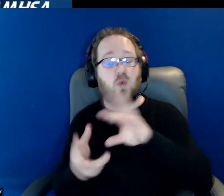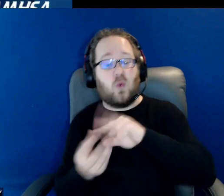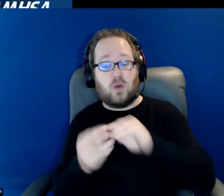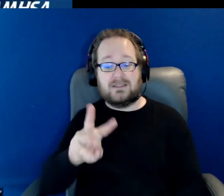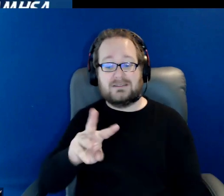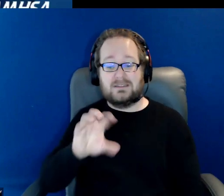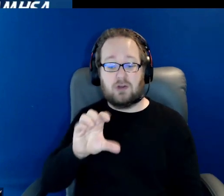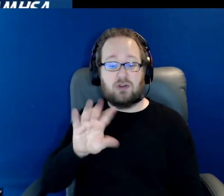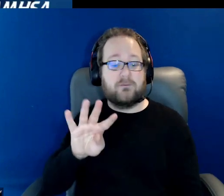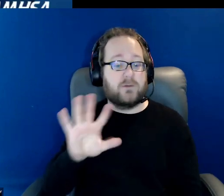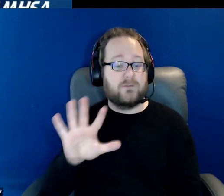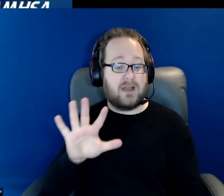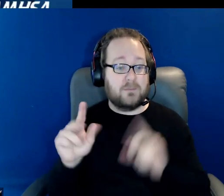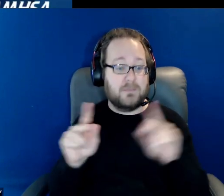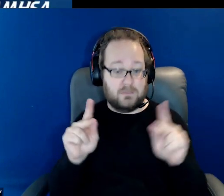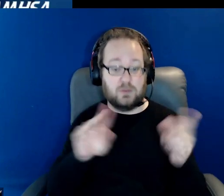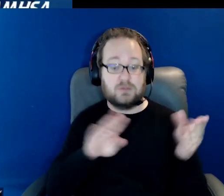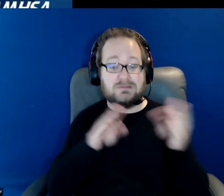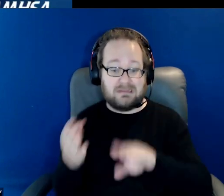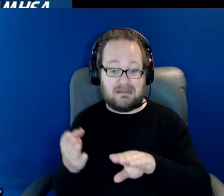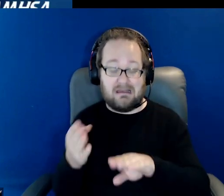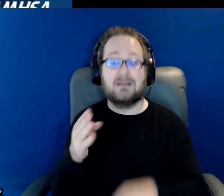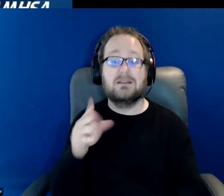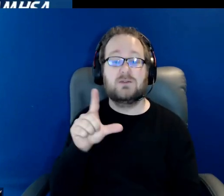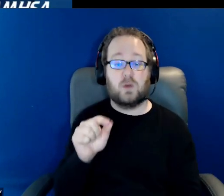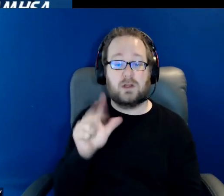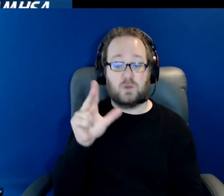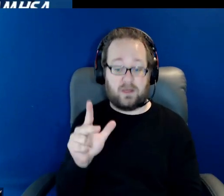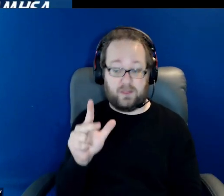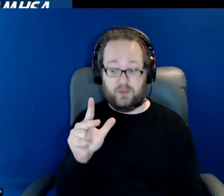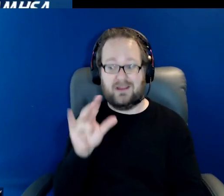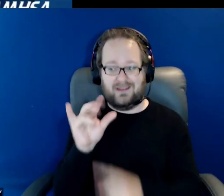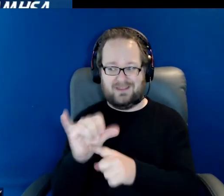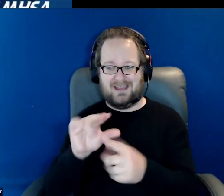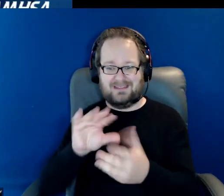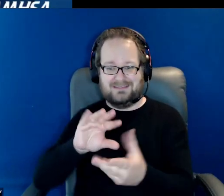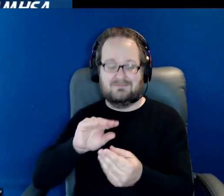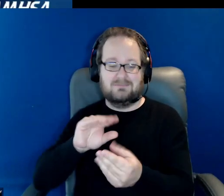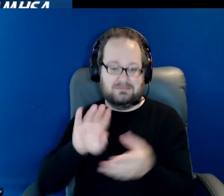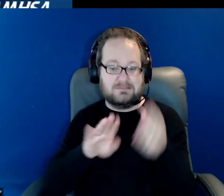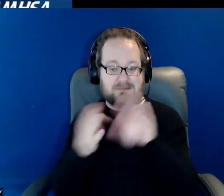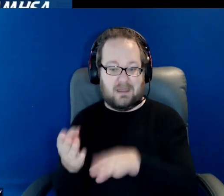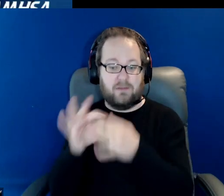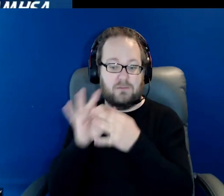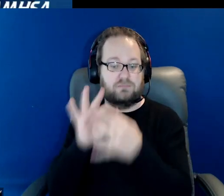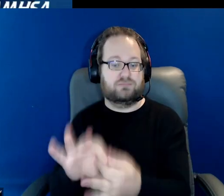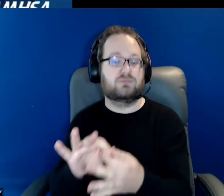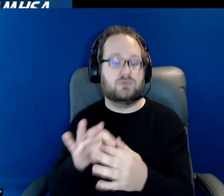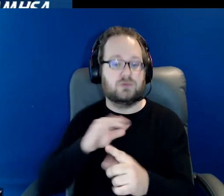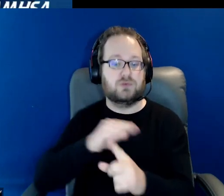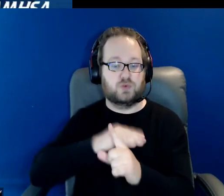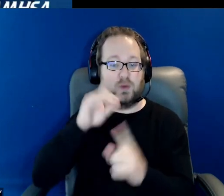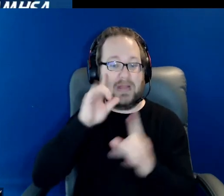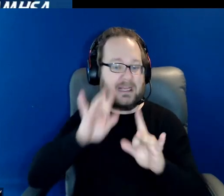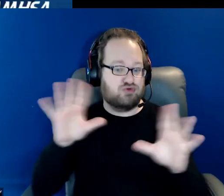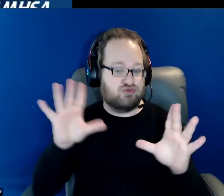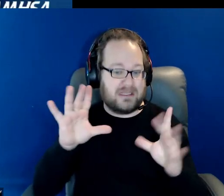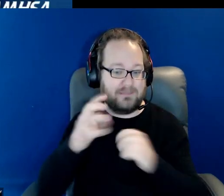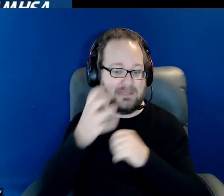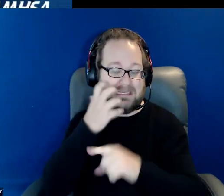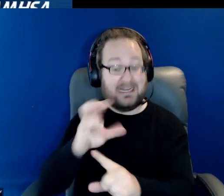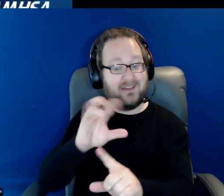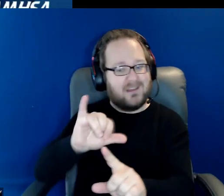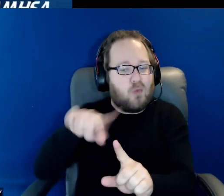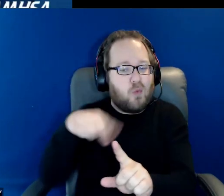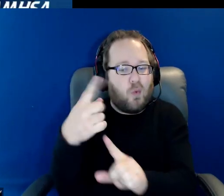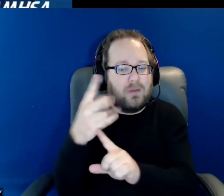had died in 2003 for deaths that were considered to be related to extreme heat. That's for just the county of